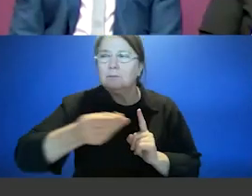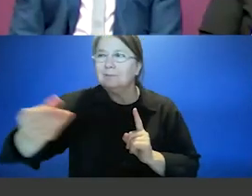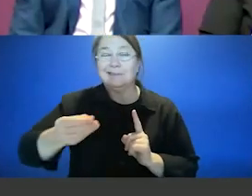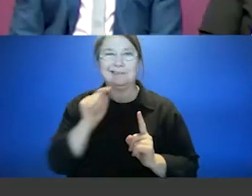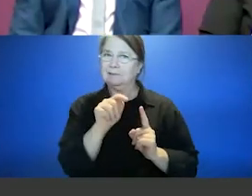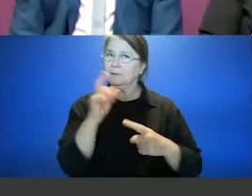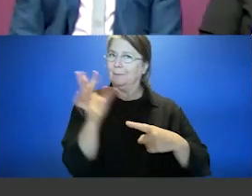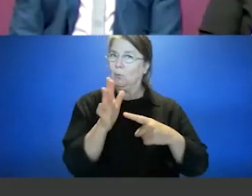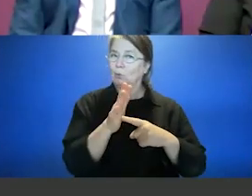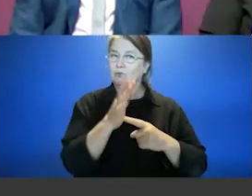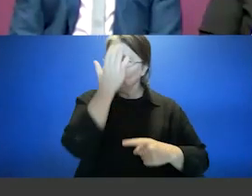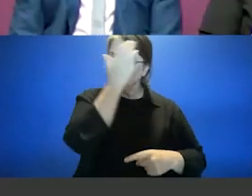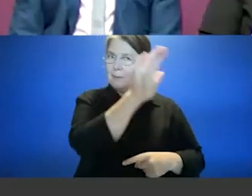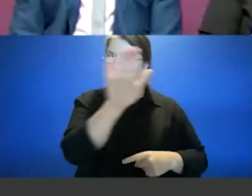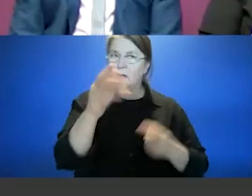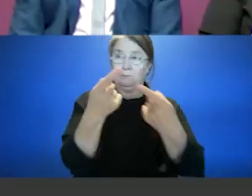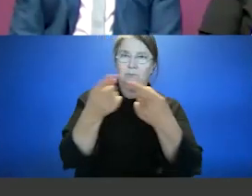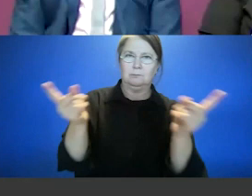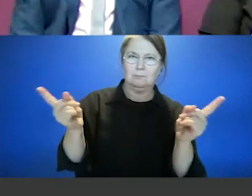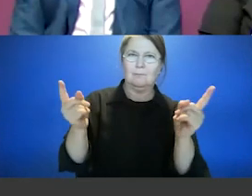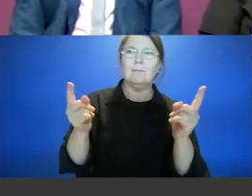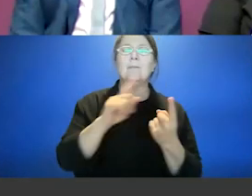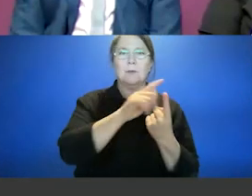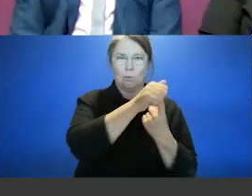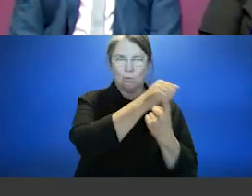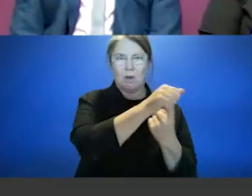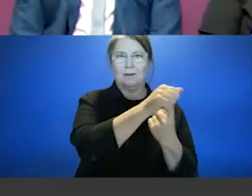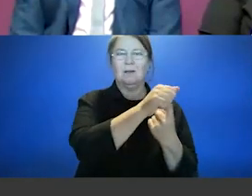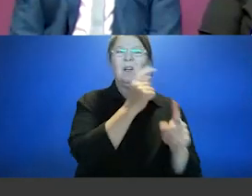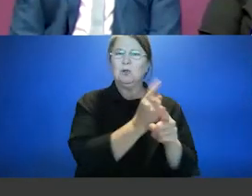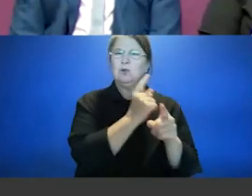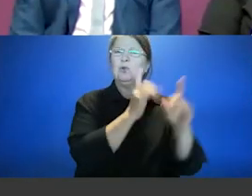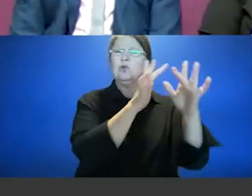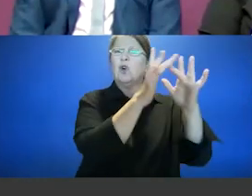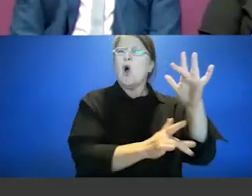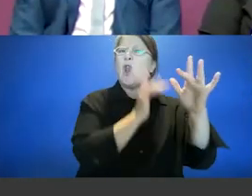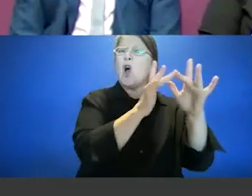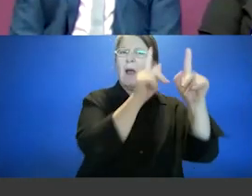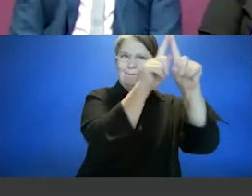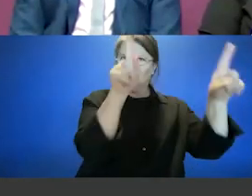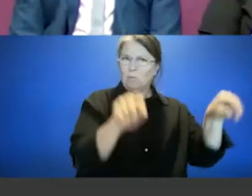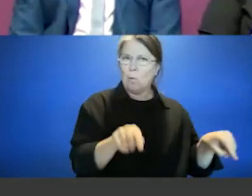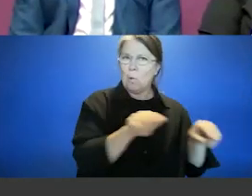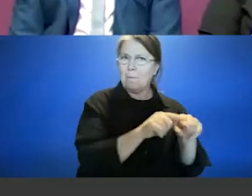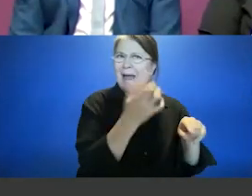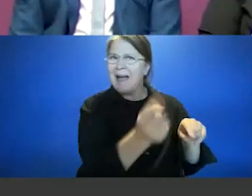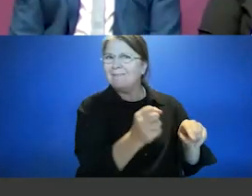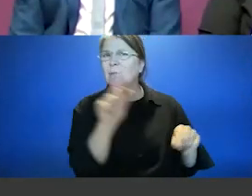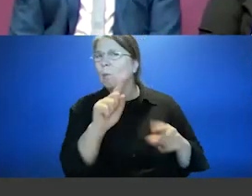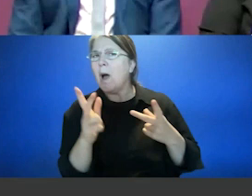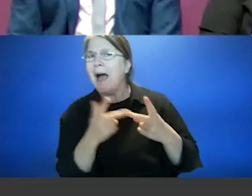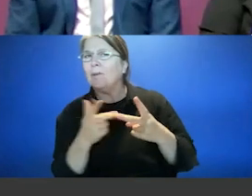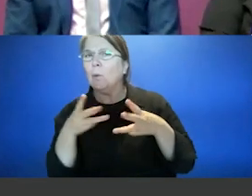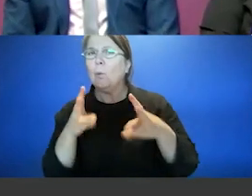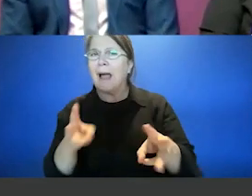the avenues available for someone to lodge a complaint. So we've talked about the online form. What other formats will IBAC accept complaints in,